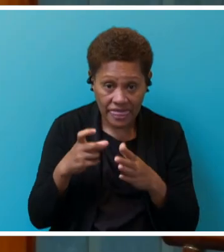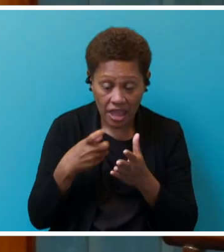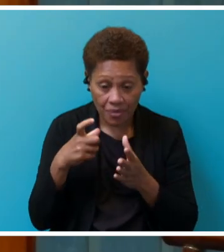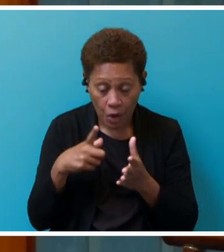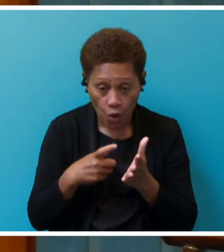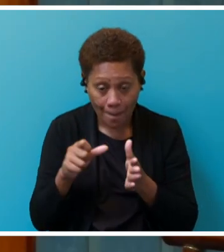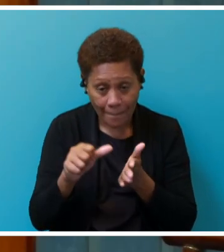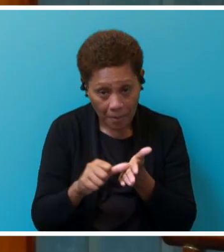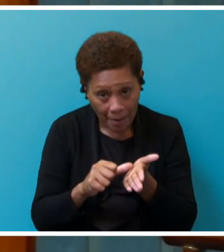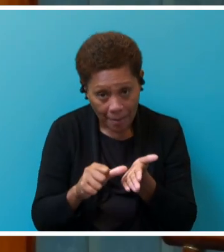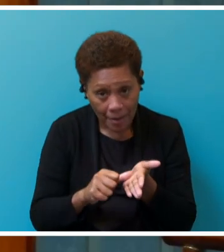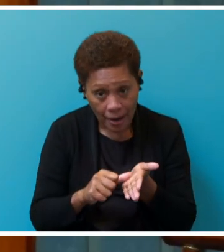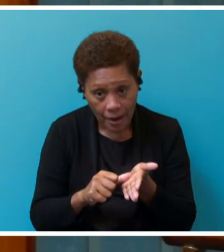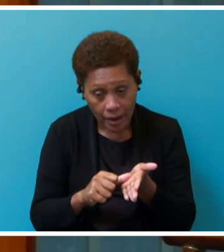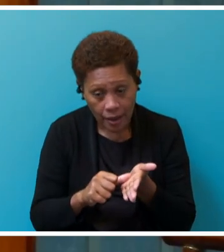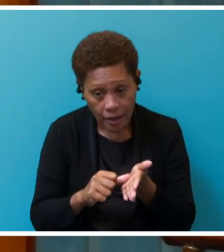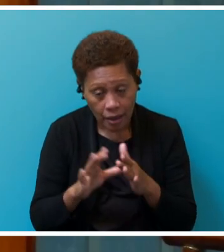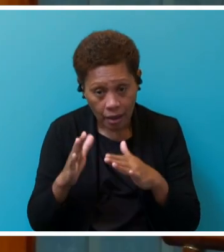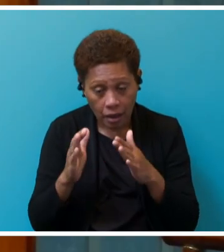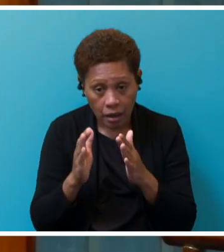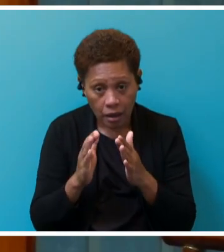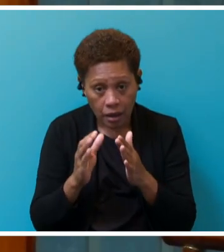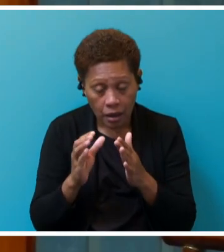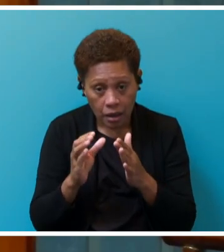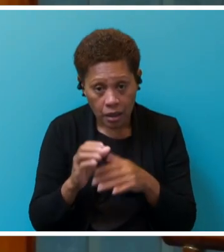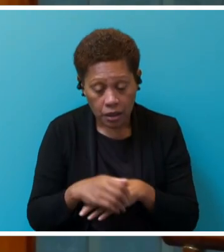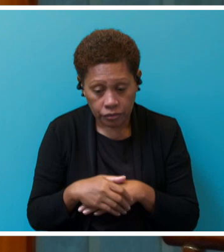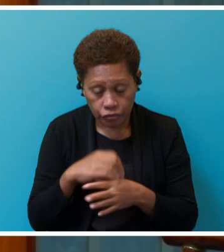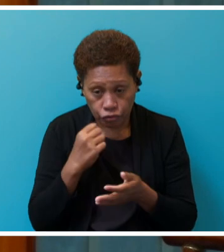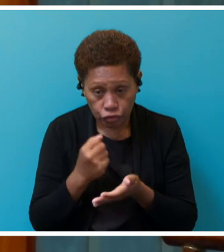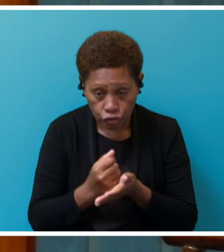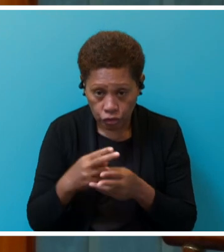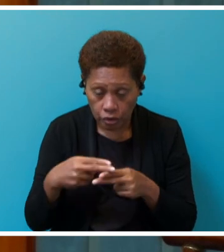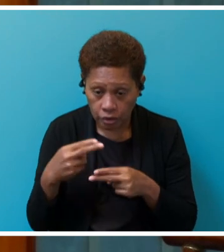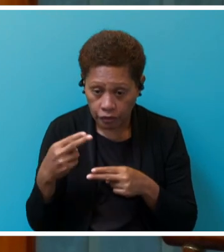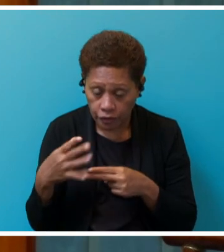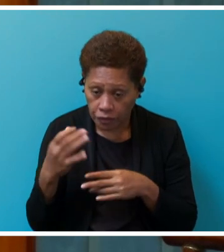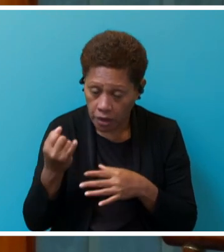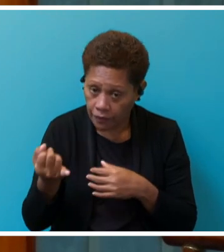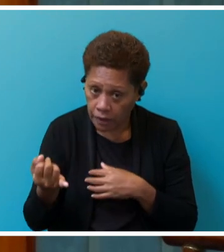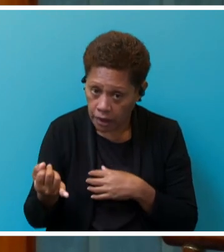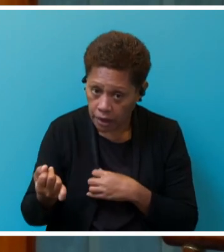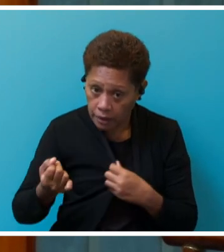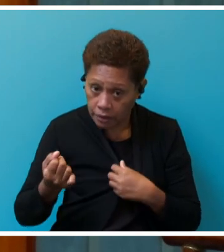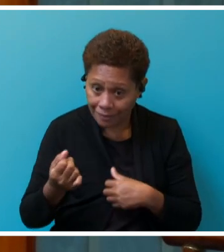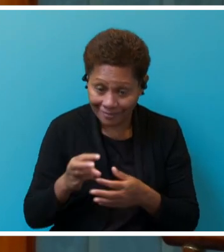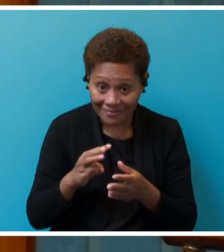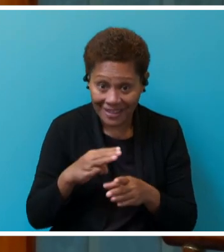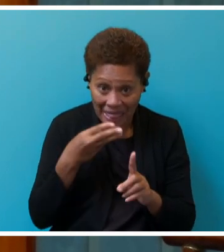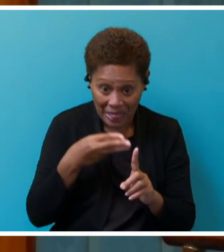and pineapple during palm oil's early years, ensuring farmers have steady income even before the main crop